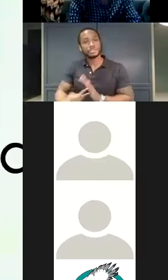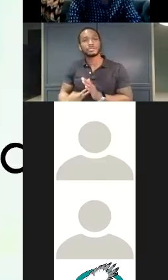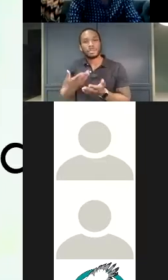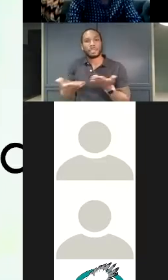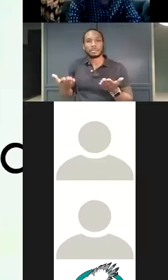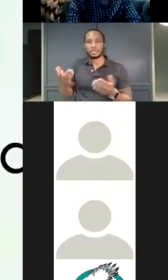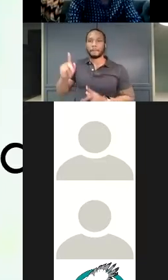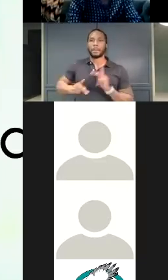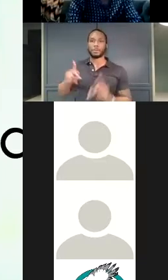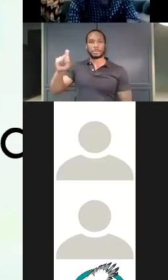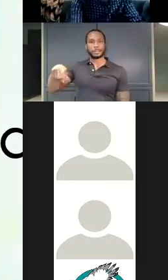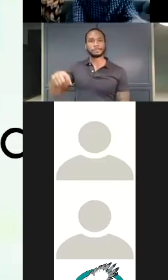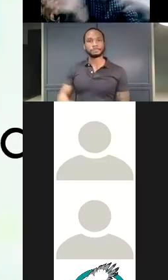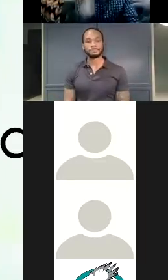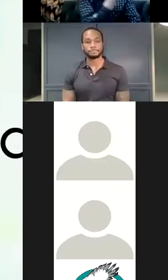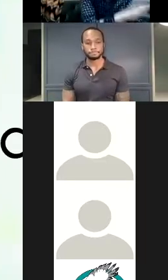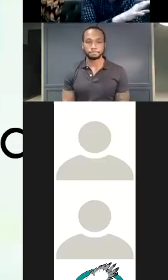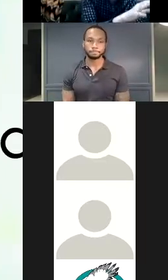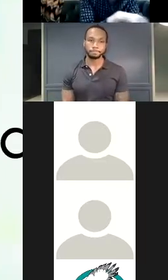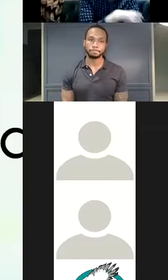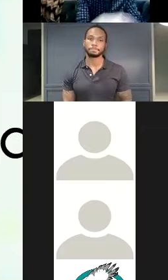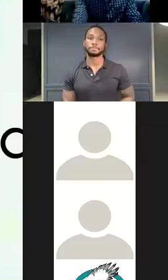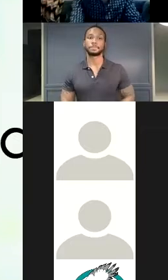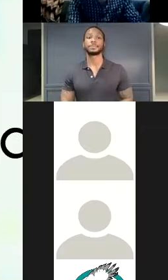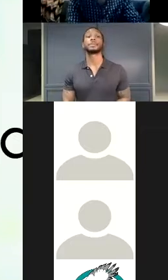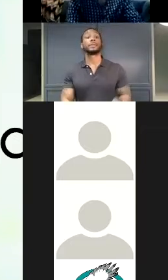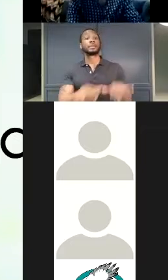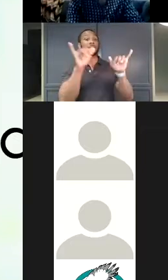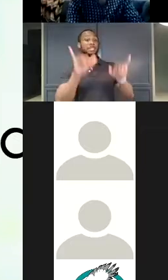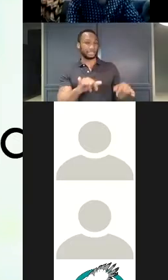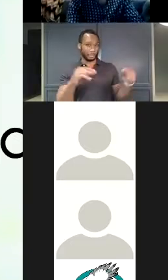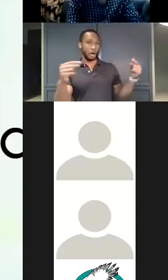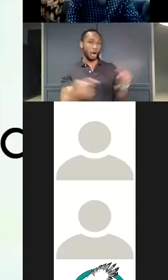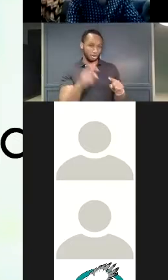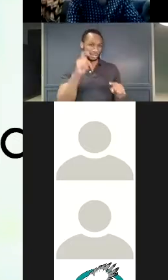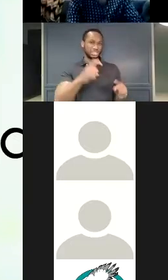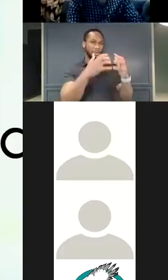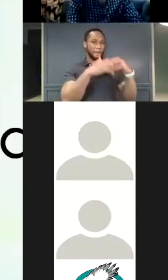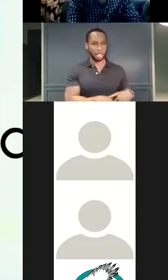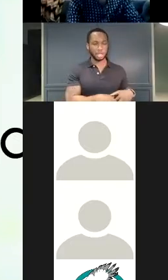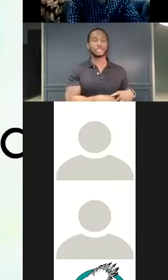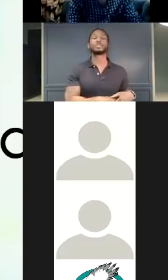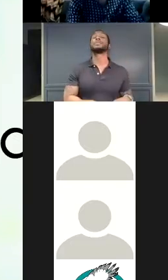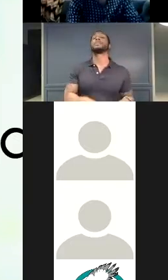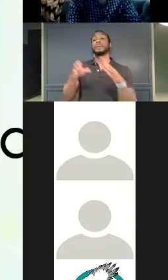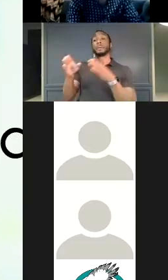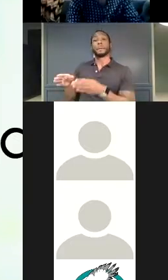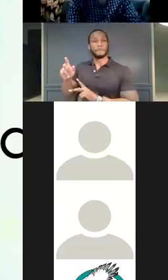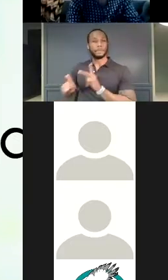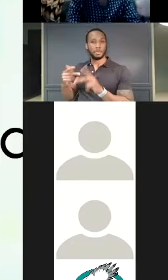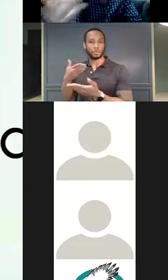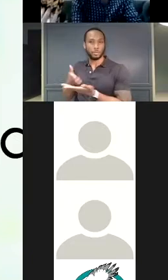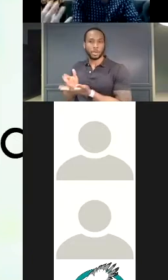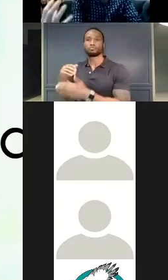And the system is harmful and needs to be abolished. And people have a right to access what they